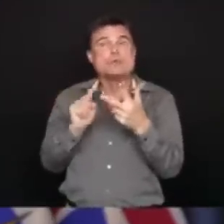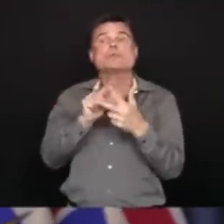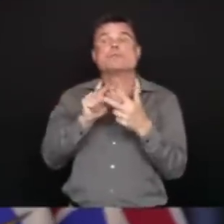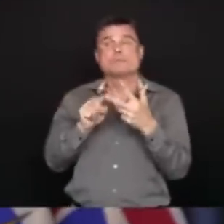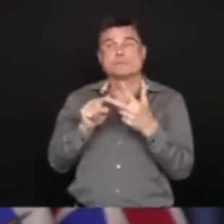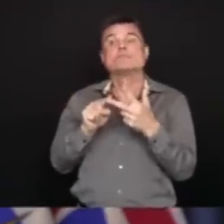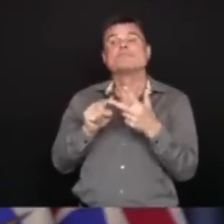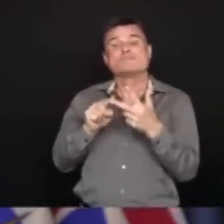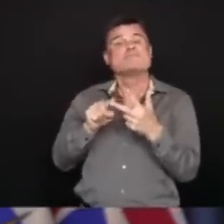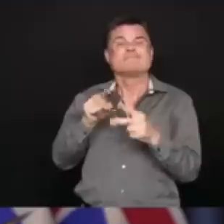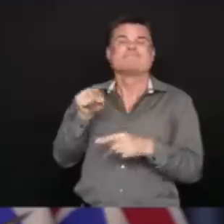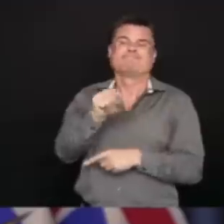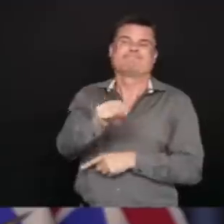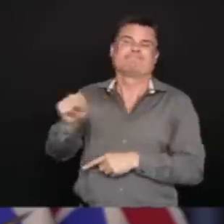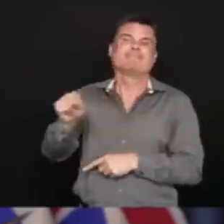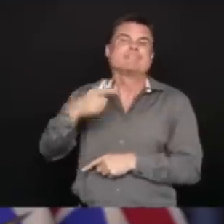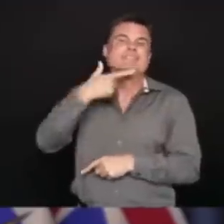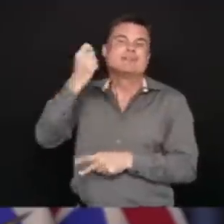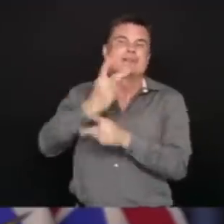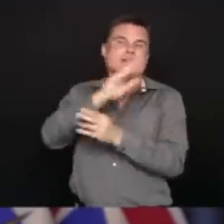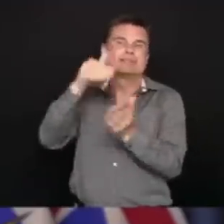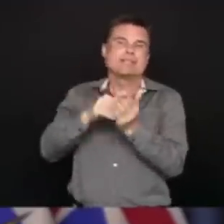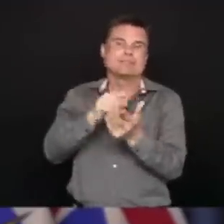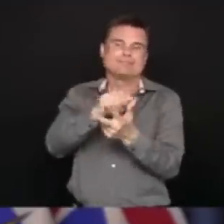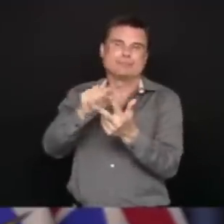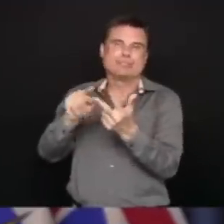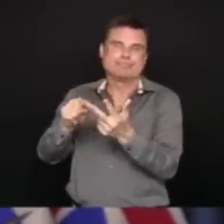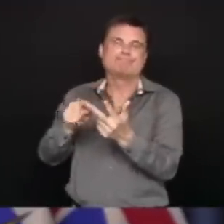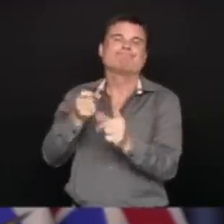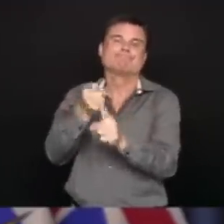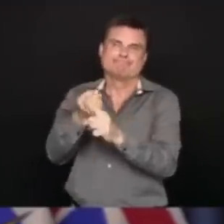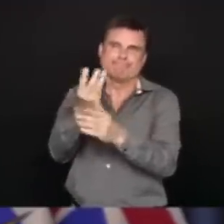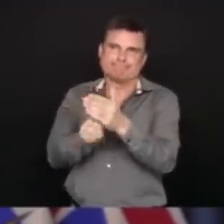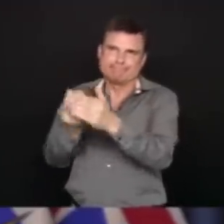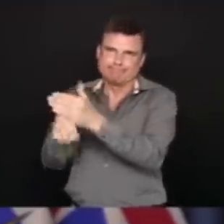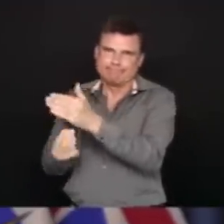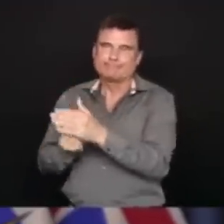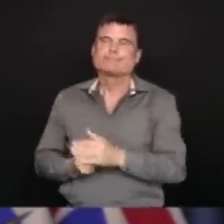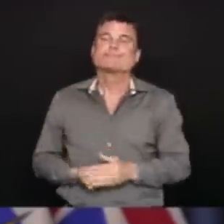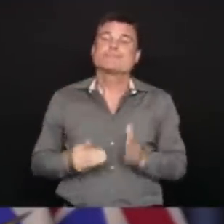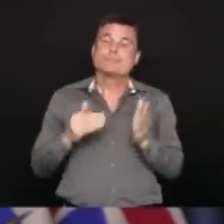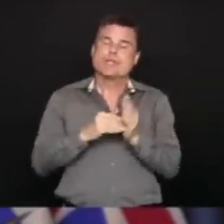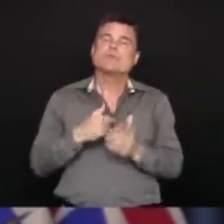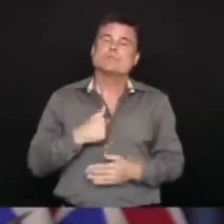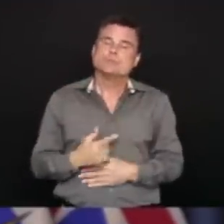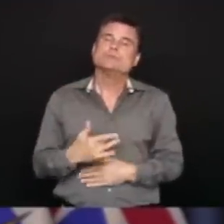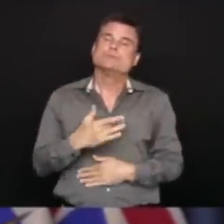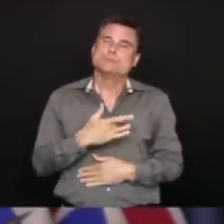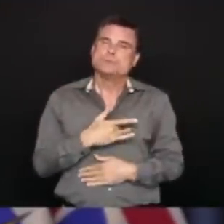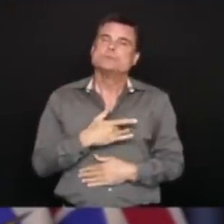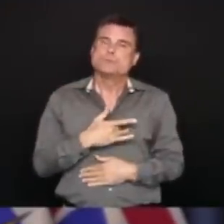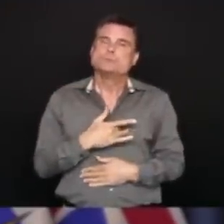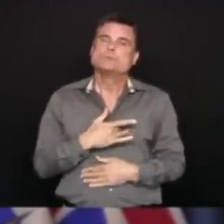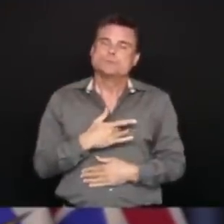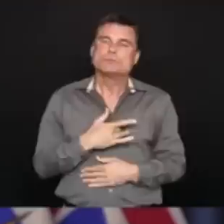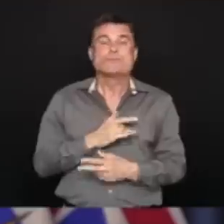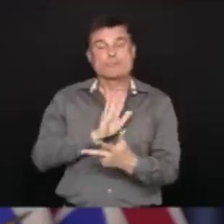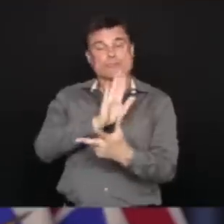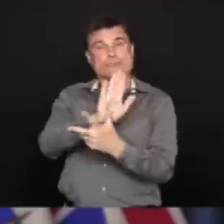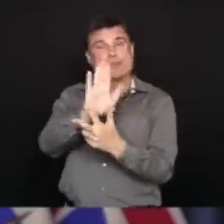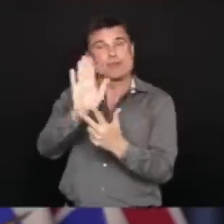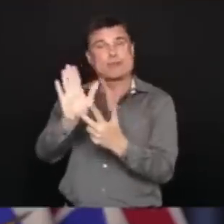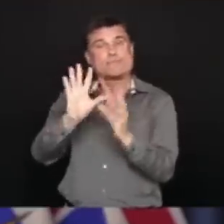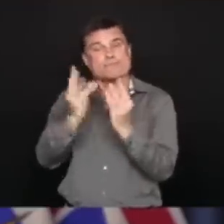care, we again send our condolences, and our heart goes out to those people who, their families, the caregivers, and